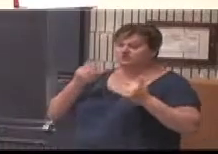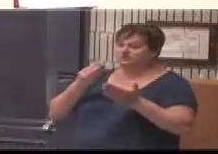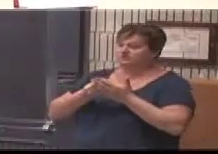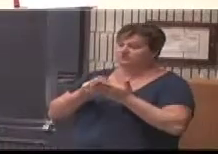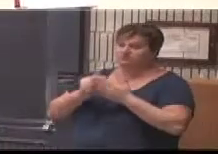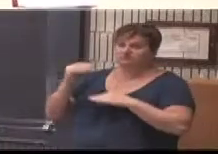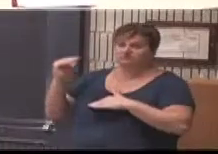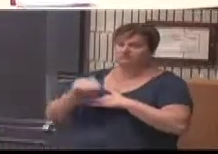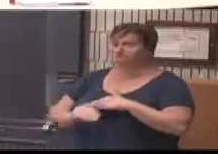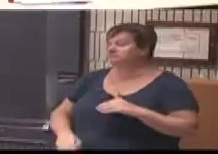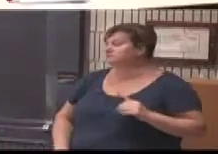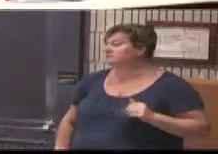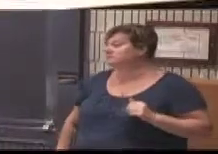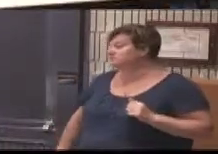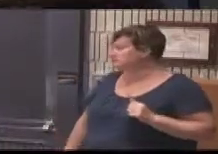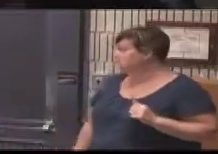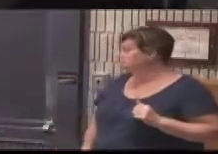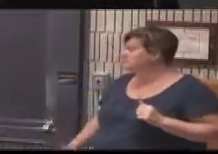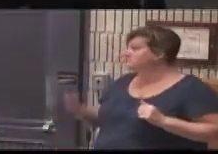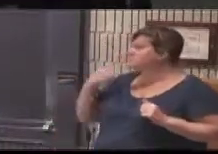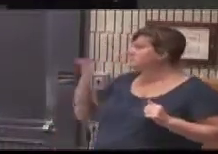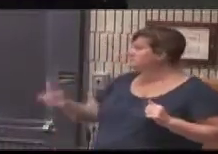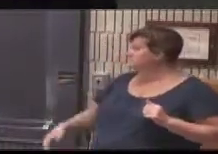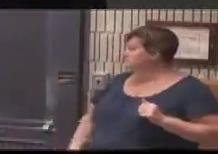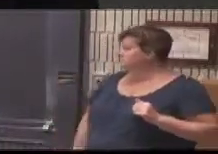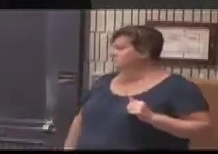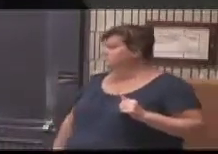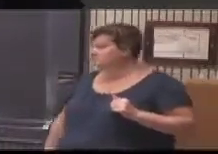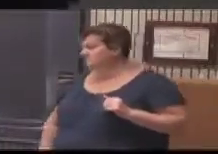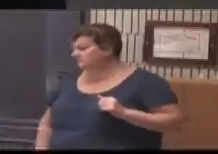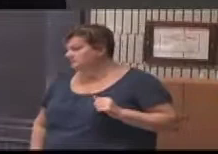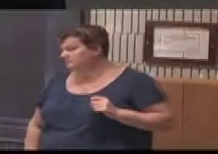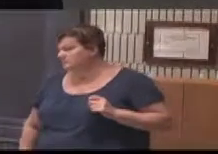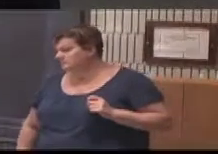recession. Thank you.